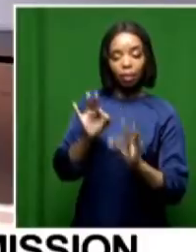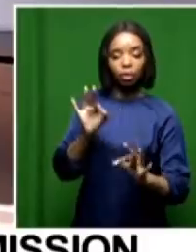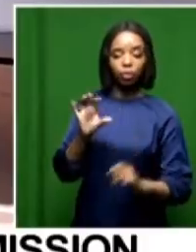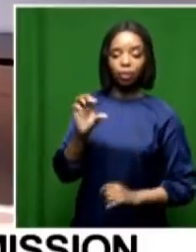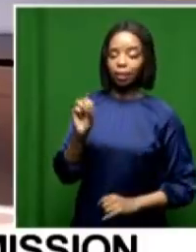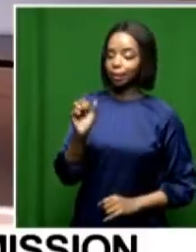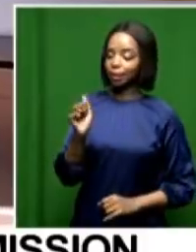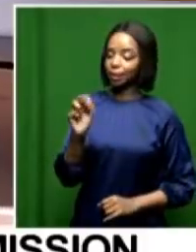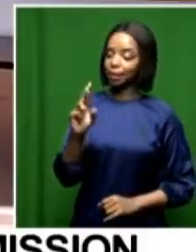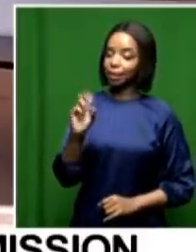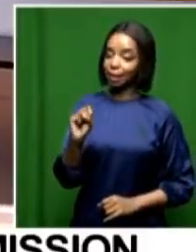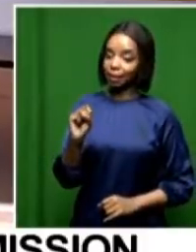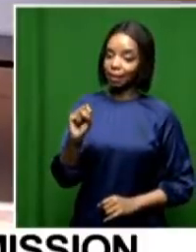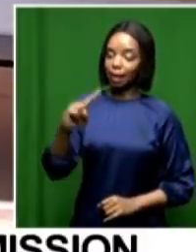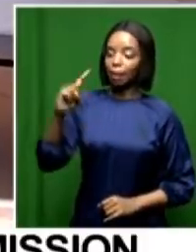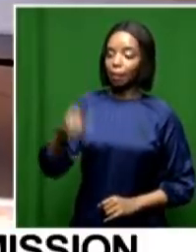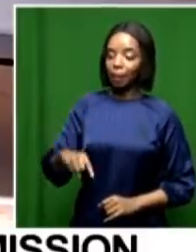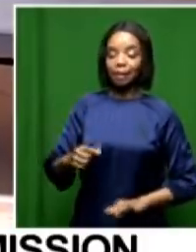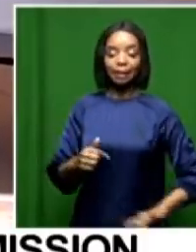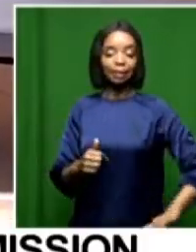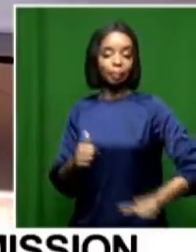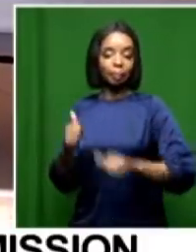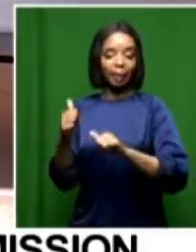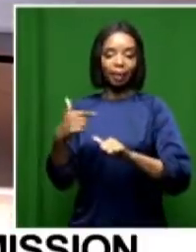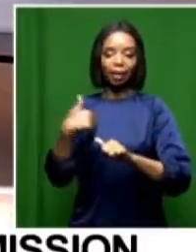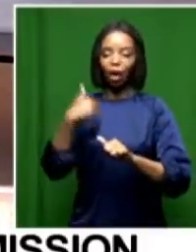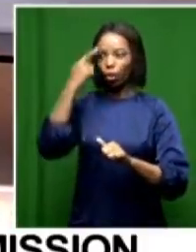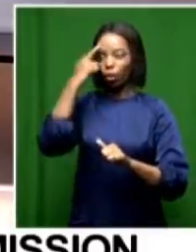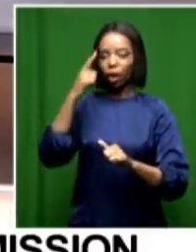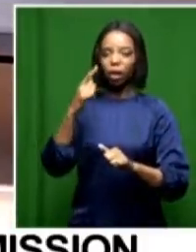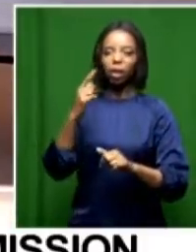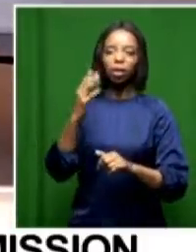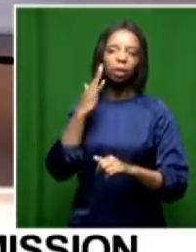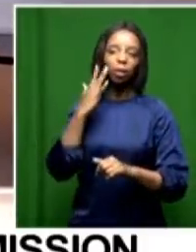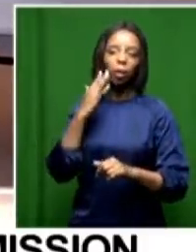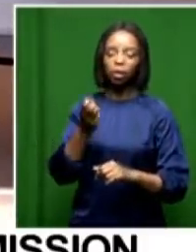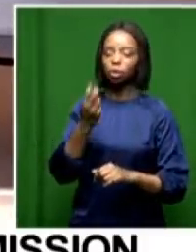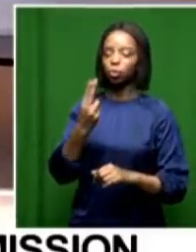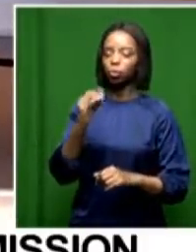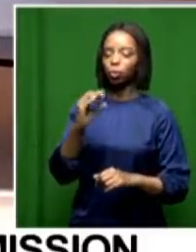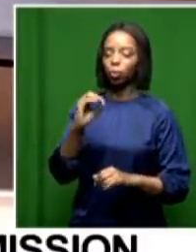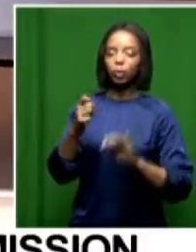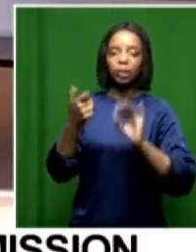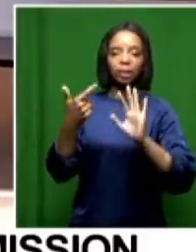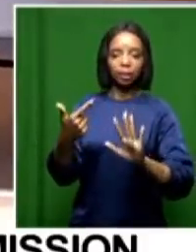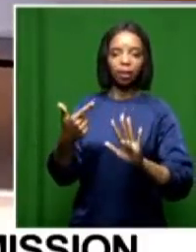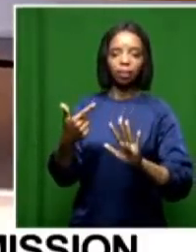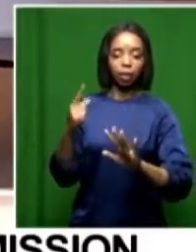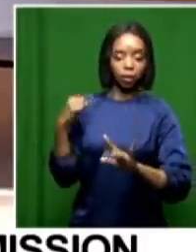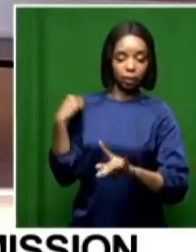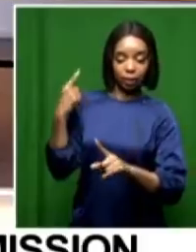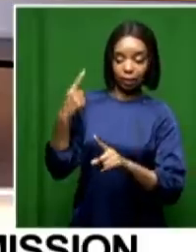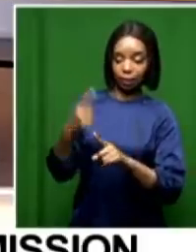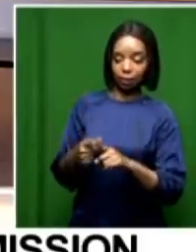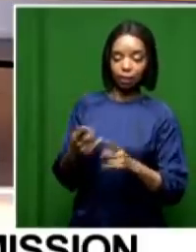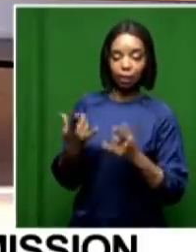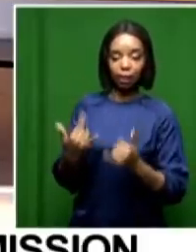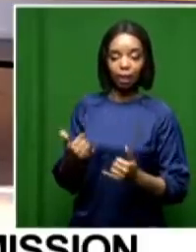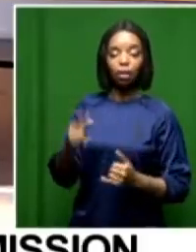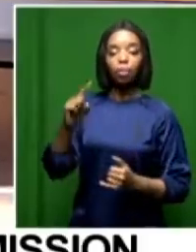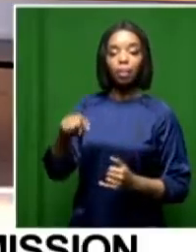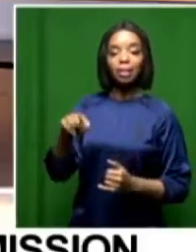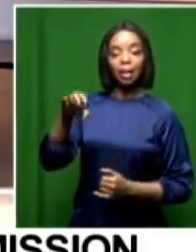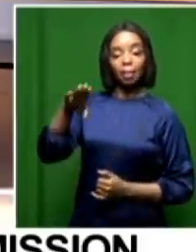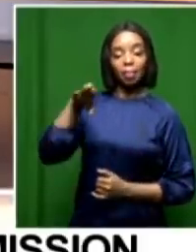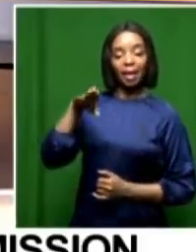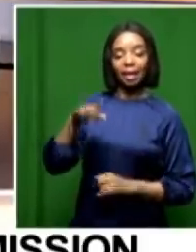organization to go back to, I think the date was, when was 2007. It? 2007. To present, look at their bank statements, look